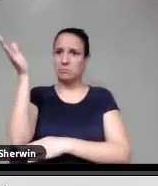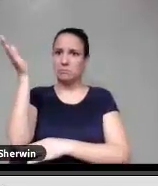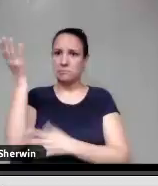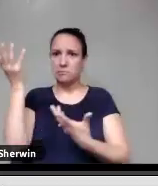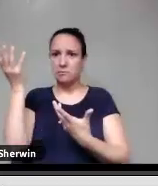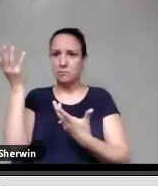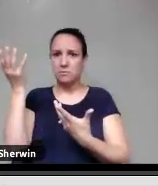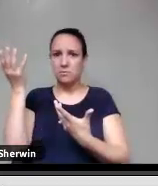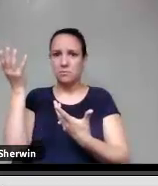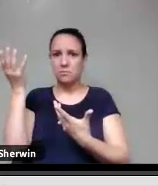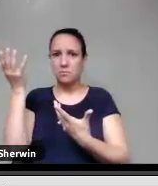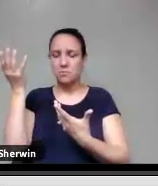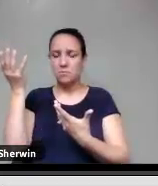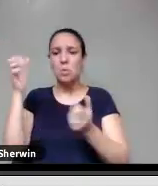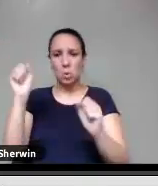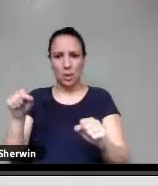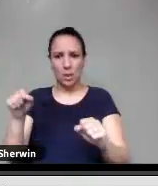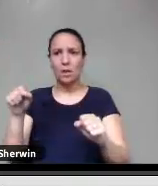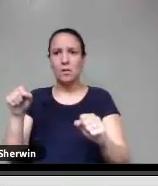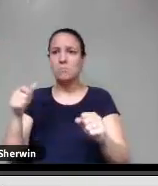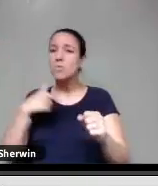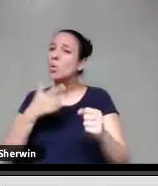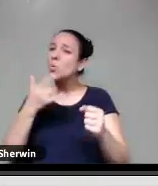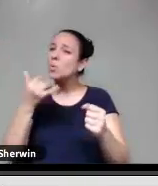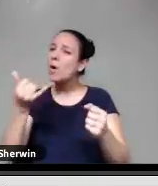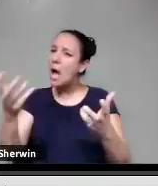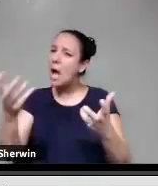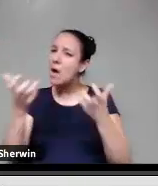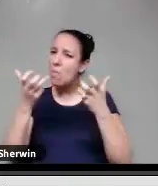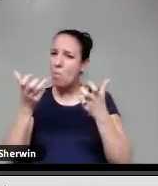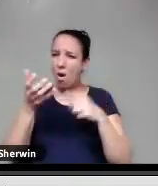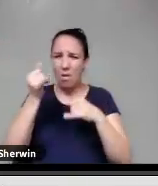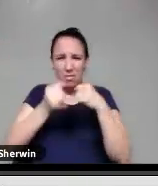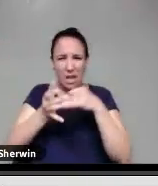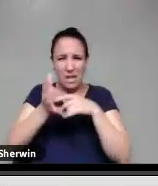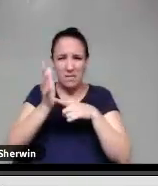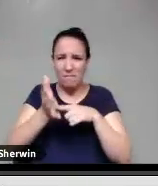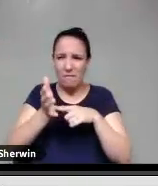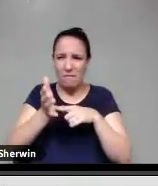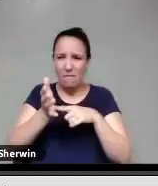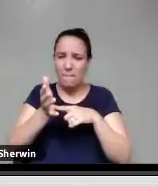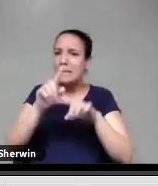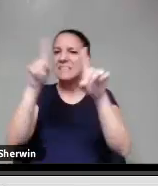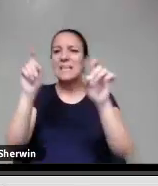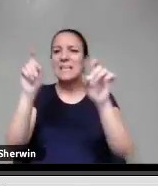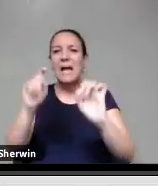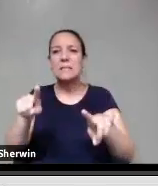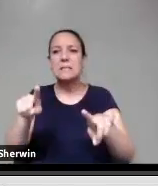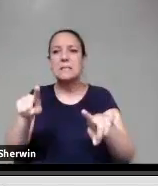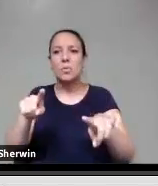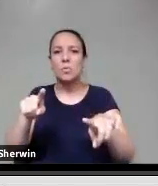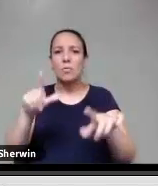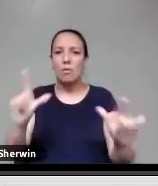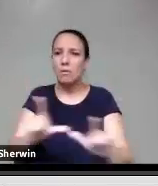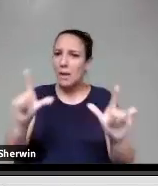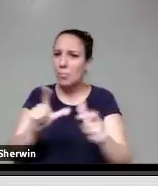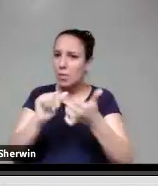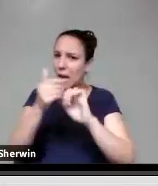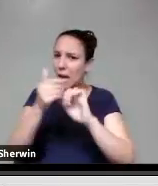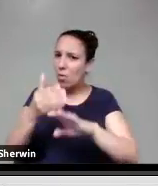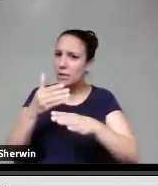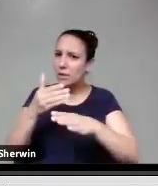with a question by saying, what I would like to do is take the last 5 minutes to ask you, what can the library do for you? Would